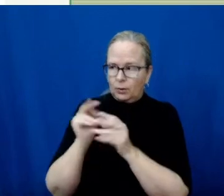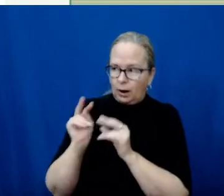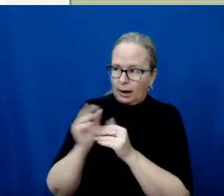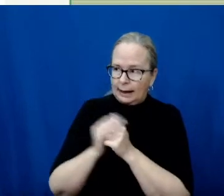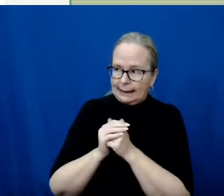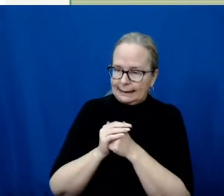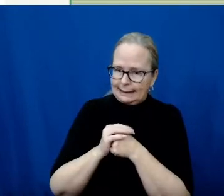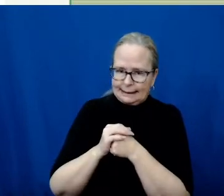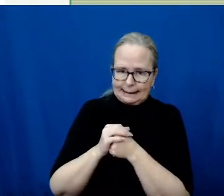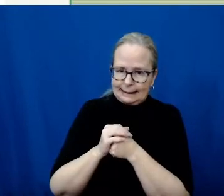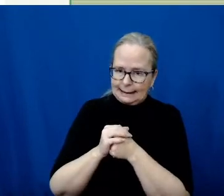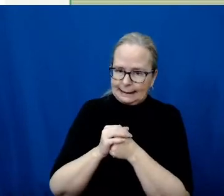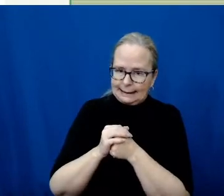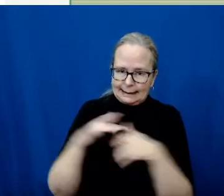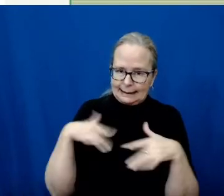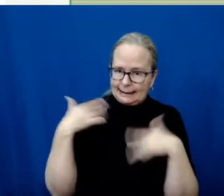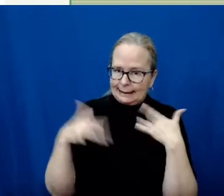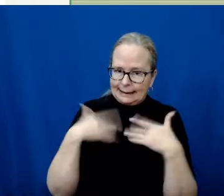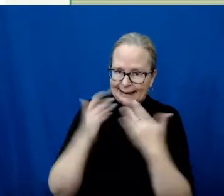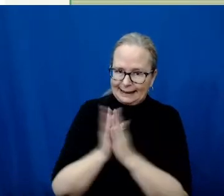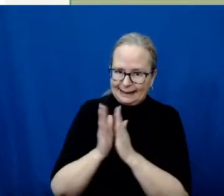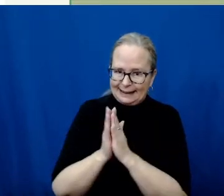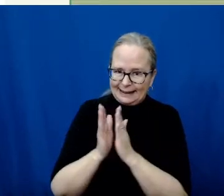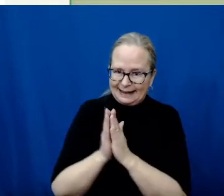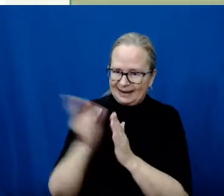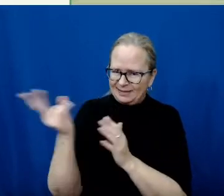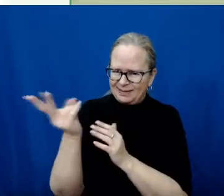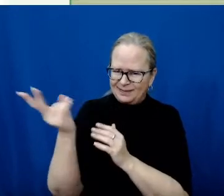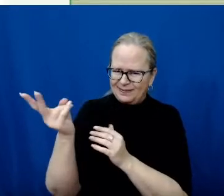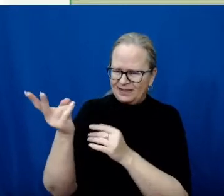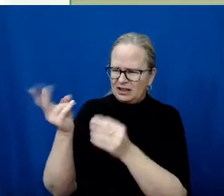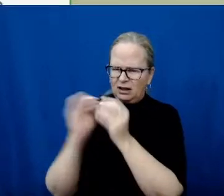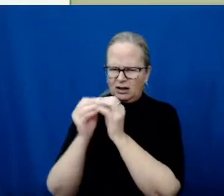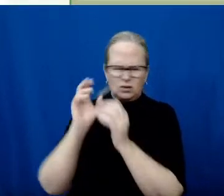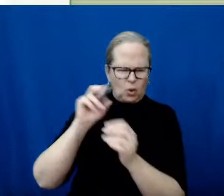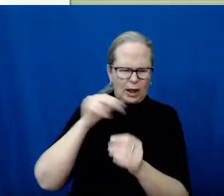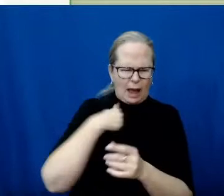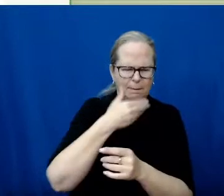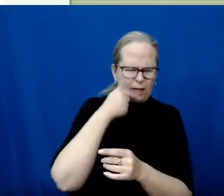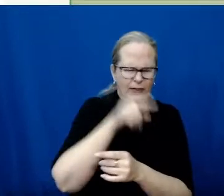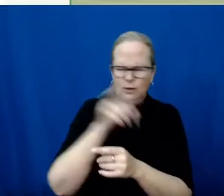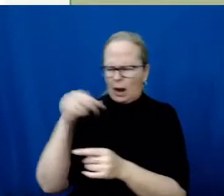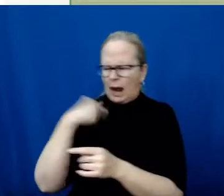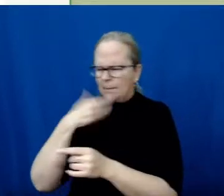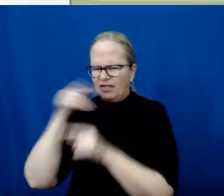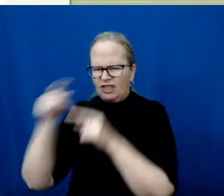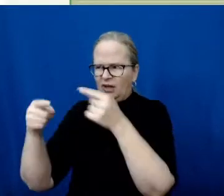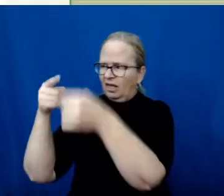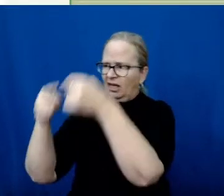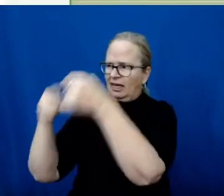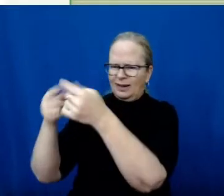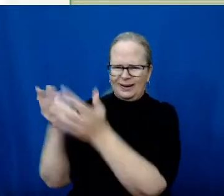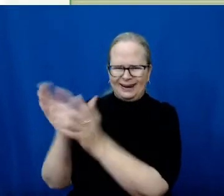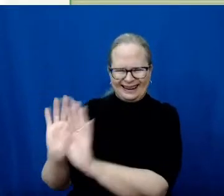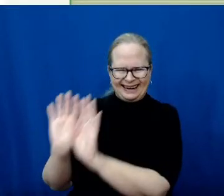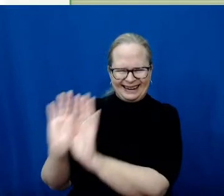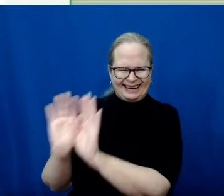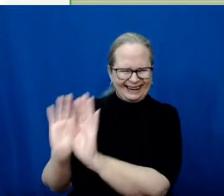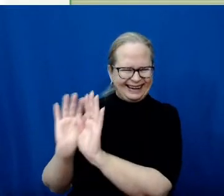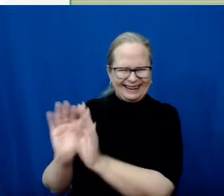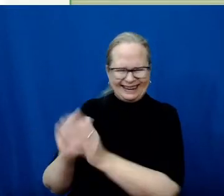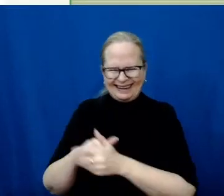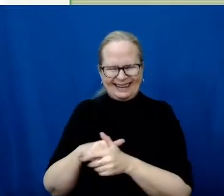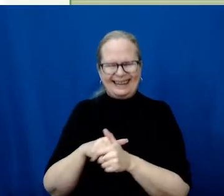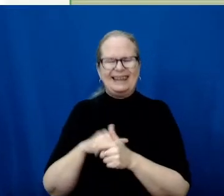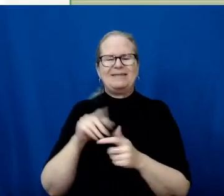But MERV 13, Filtrete 1900 series or 2200 series, and you'll be fine. Put them together and put them in the